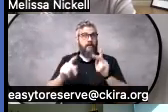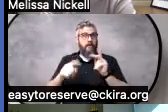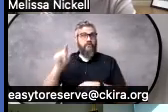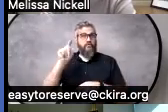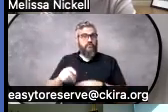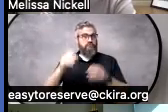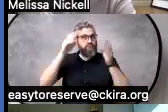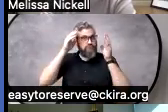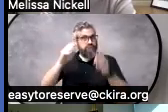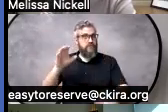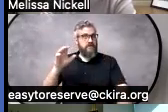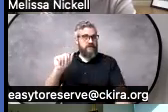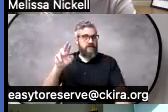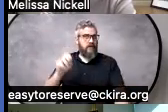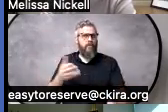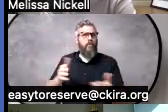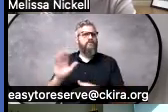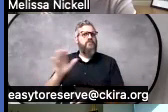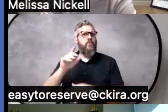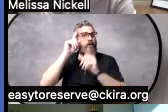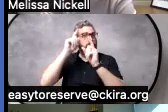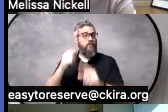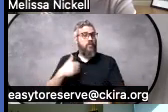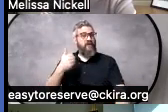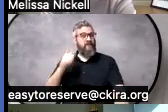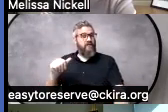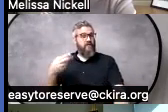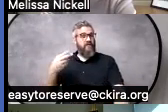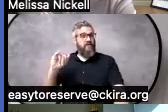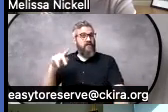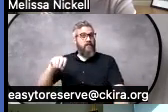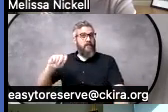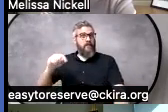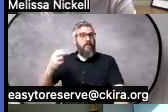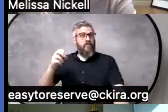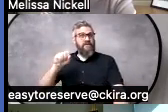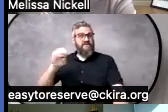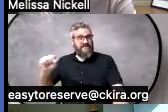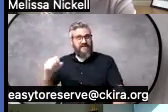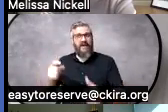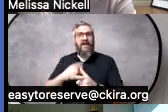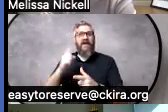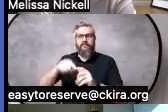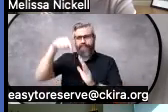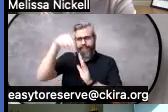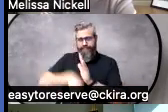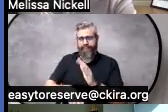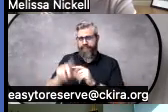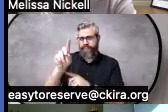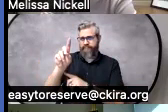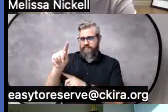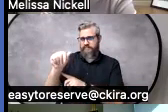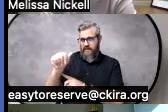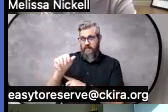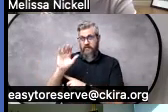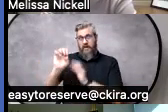what was your objectives, if you had any hypotheses, then you want to go into your data. You want to write on your elevator pitch about